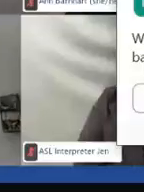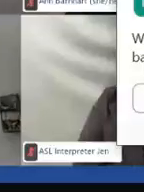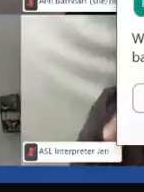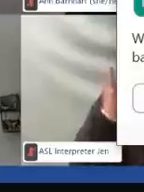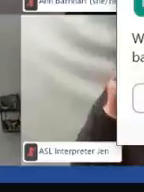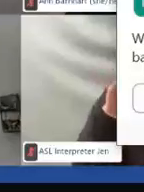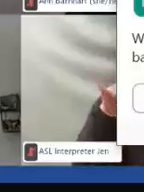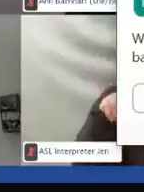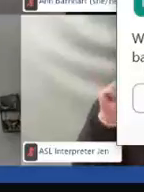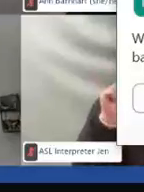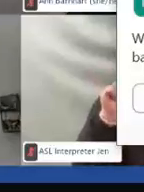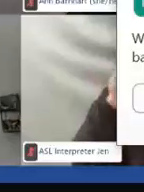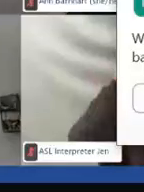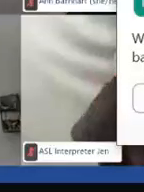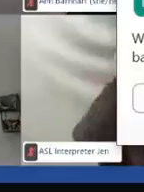Christina,